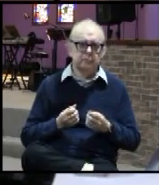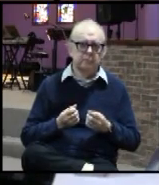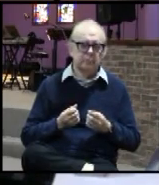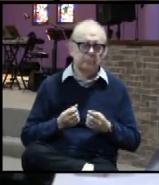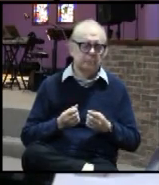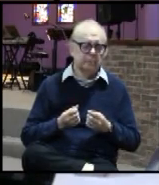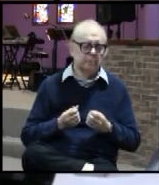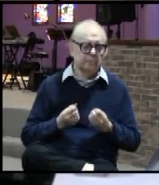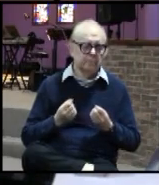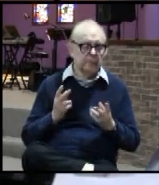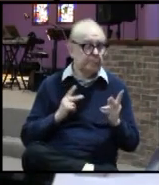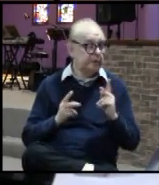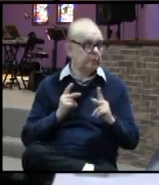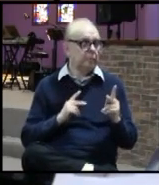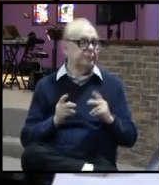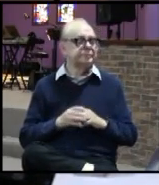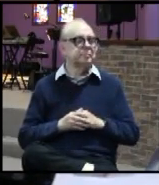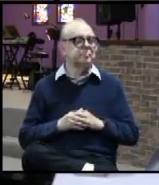There's a lot of people